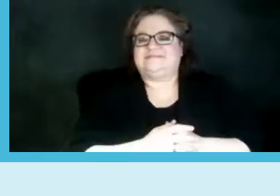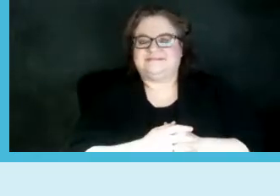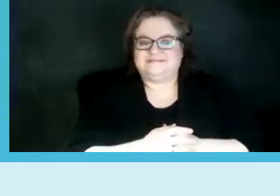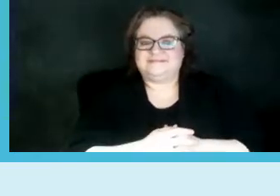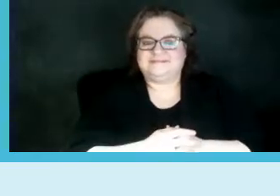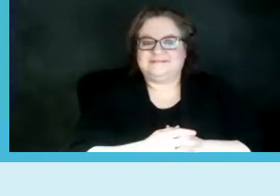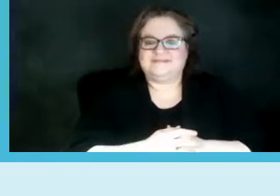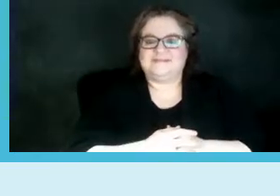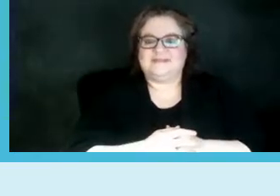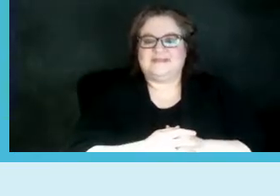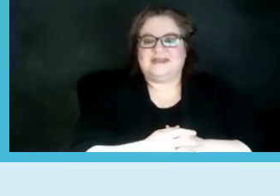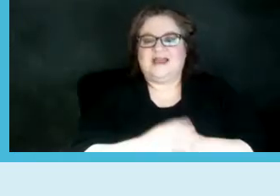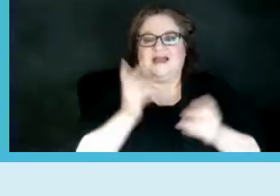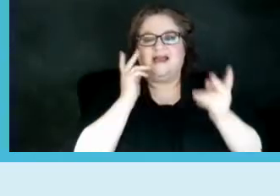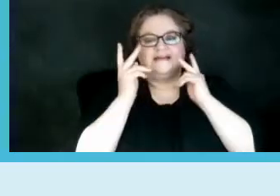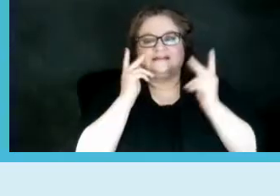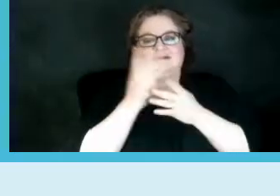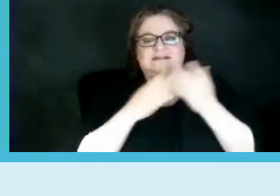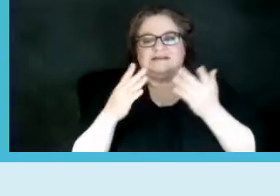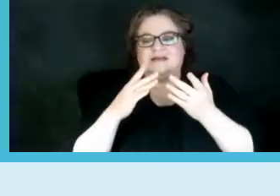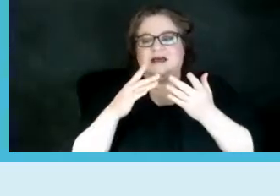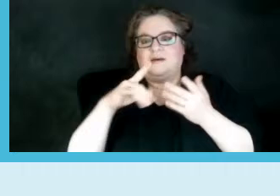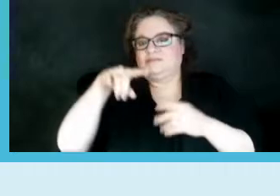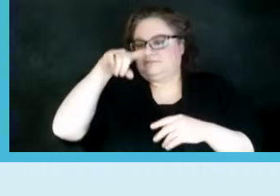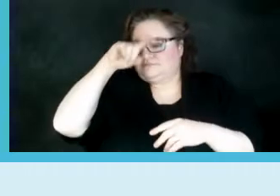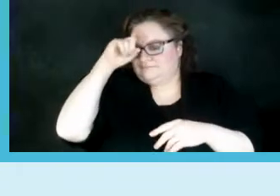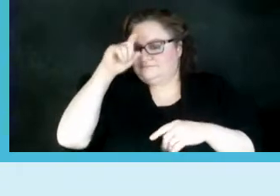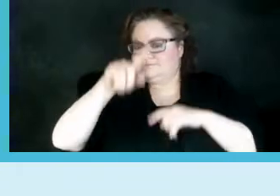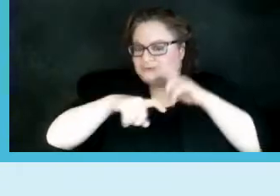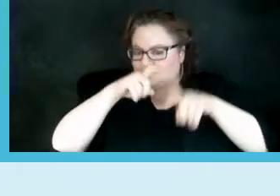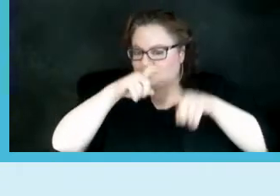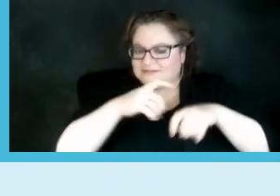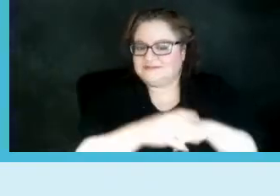on? I see some questioning. Okay.